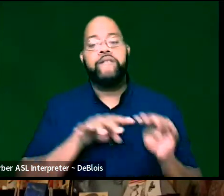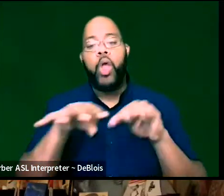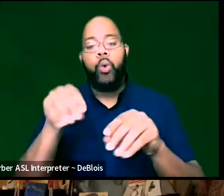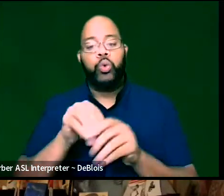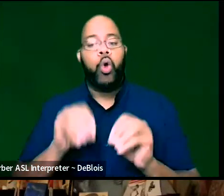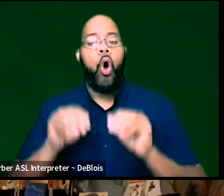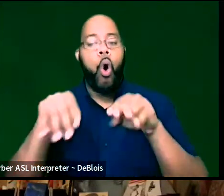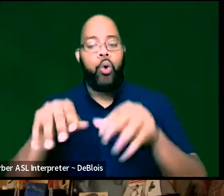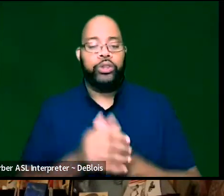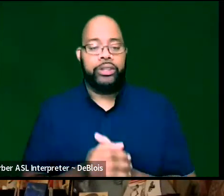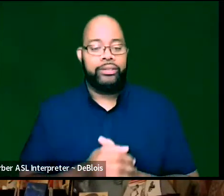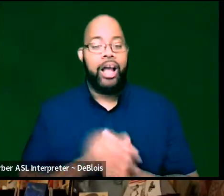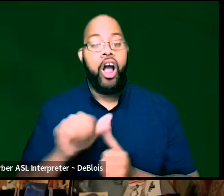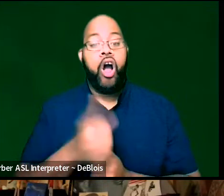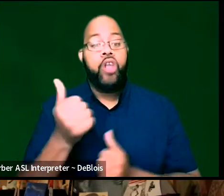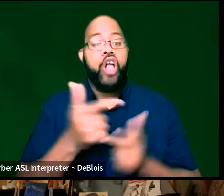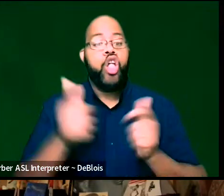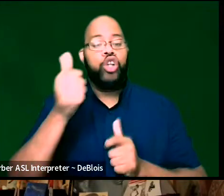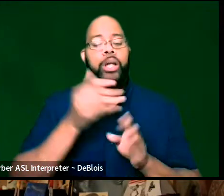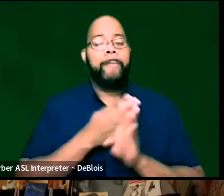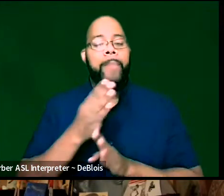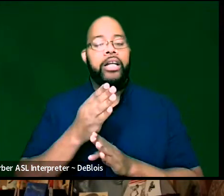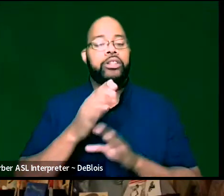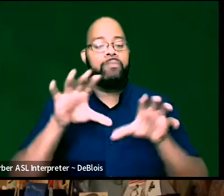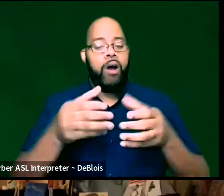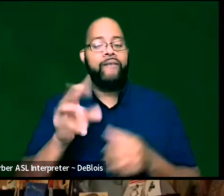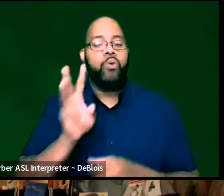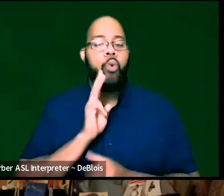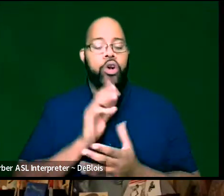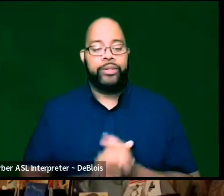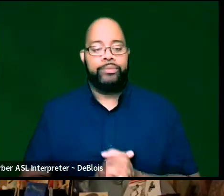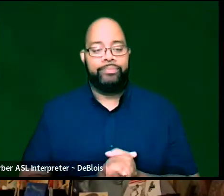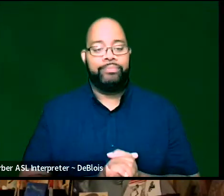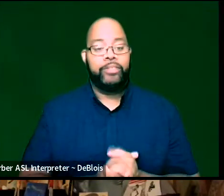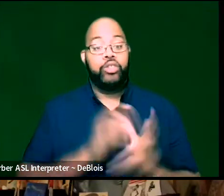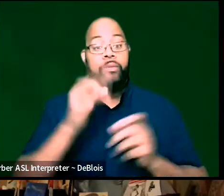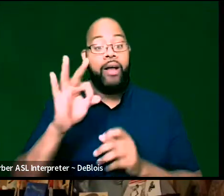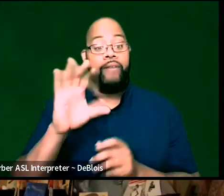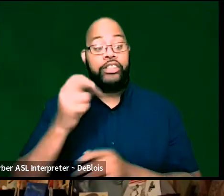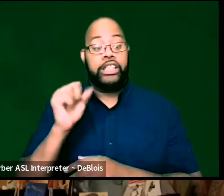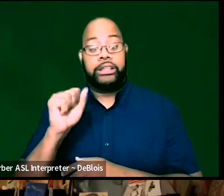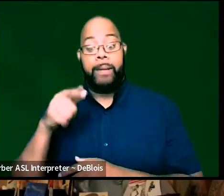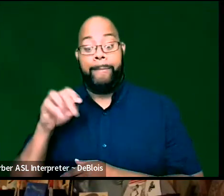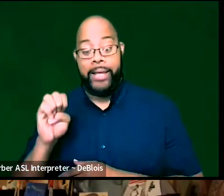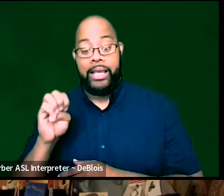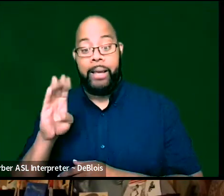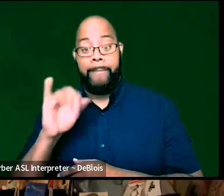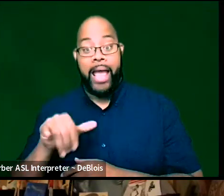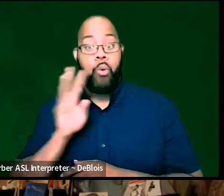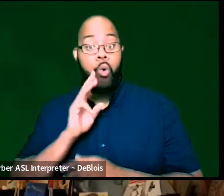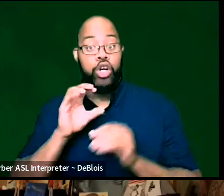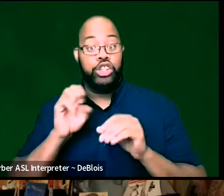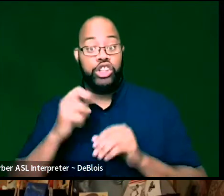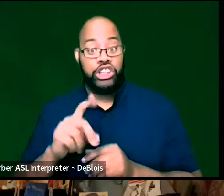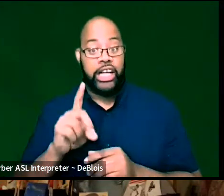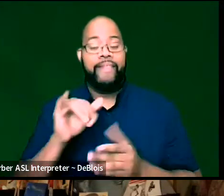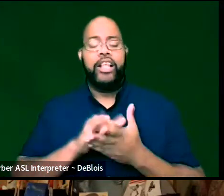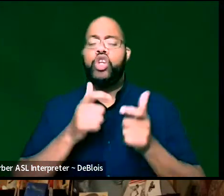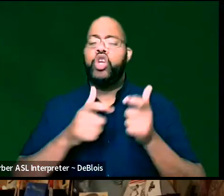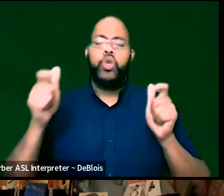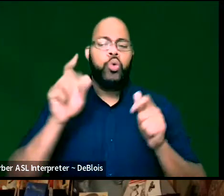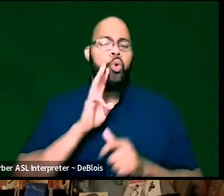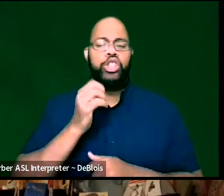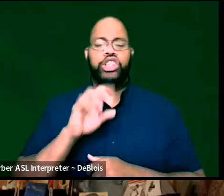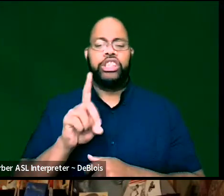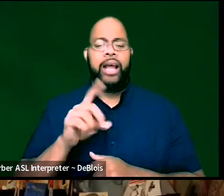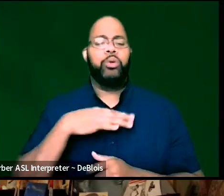the ocean and other larger major bodies of water. In terms of the Chesapeake Bay watershed, it is a huge watershed.